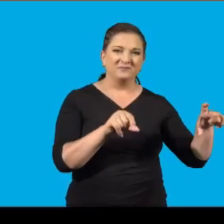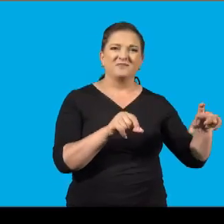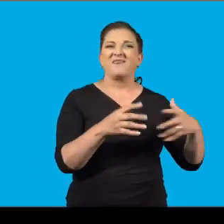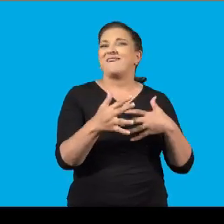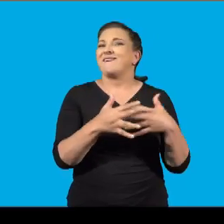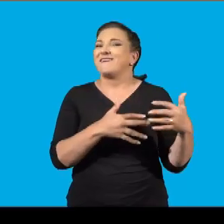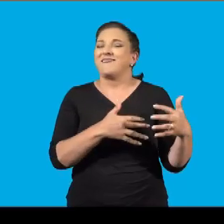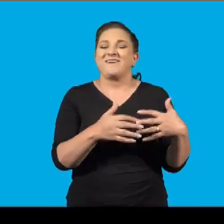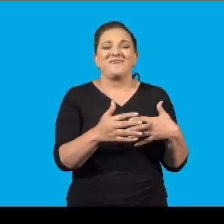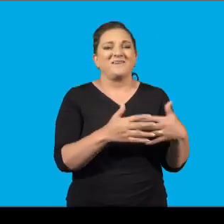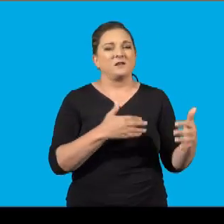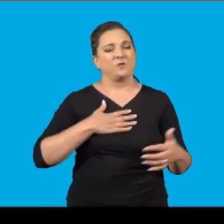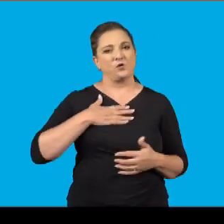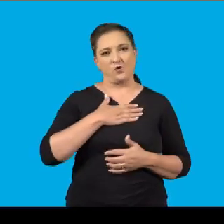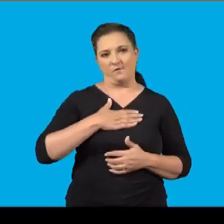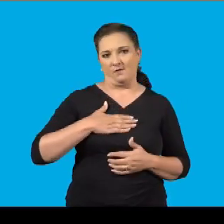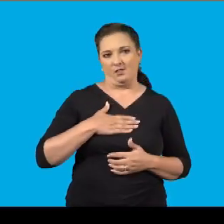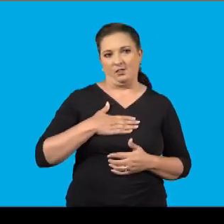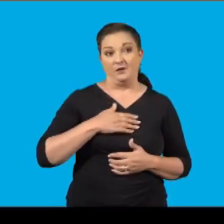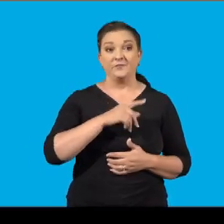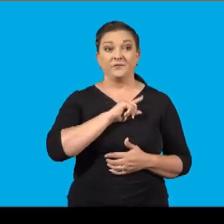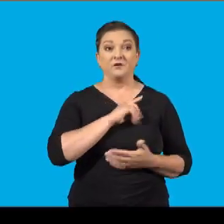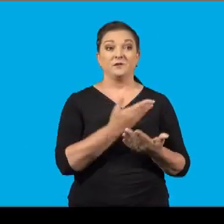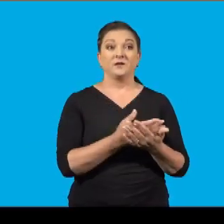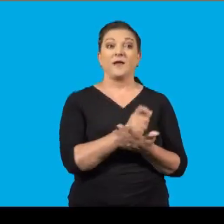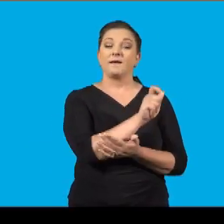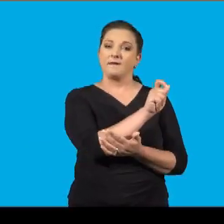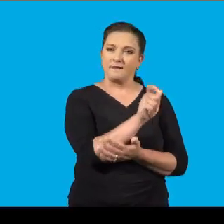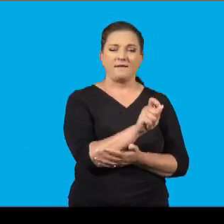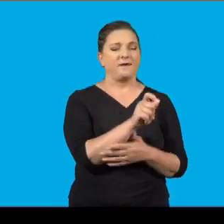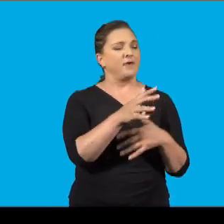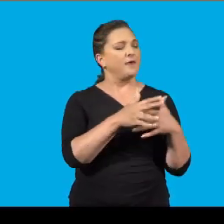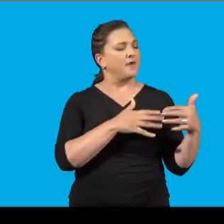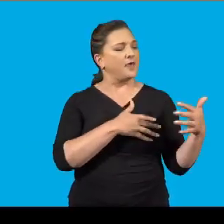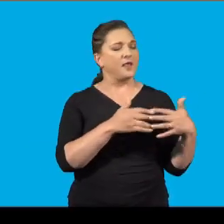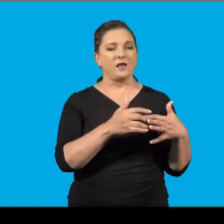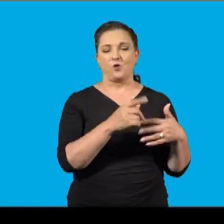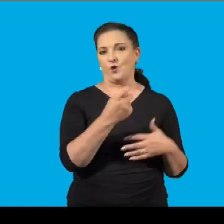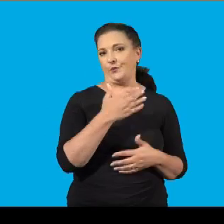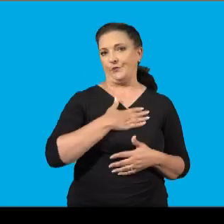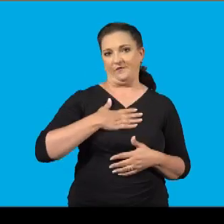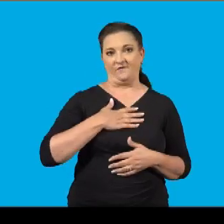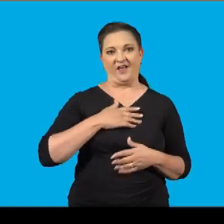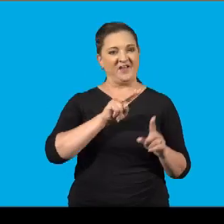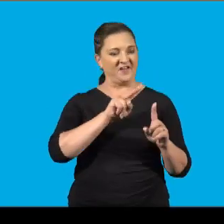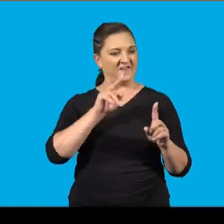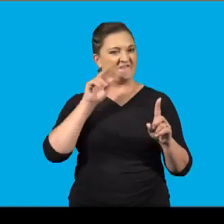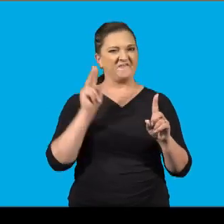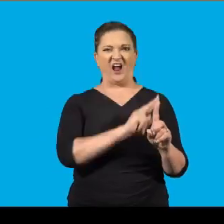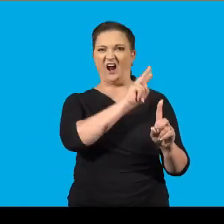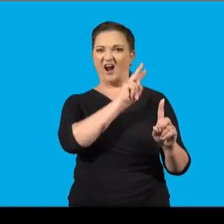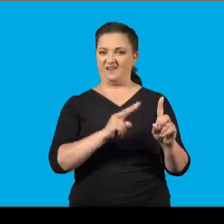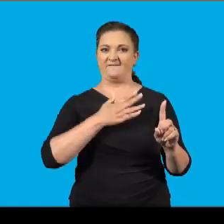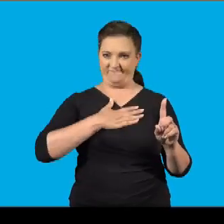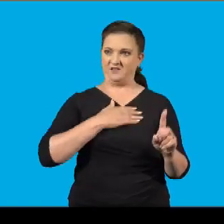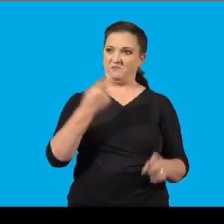says anybody who felt, so I'm just going to underline anybody, who felt they had been a victim of violence could